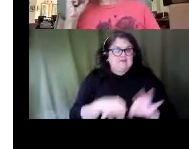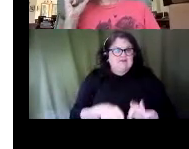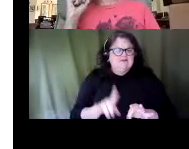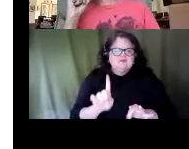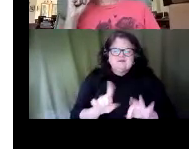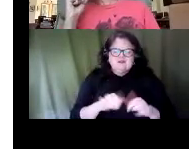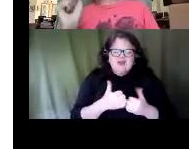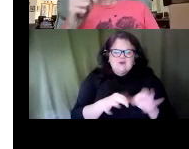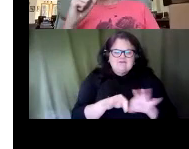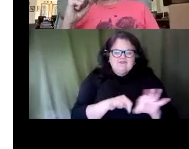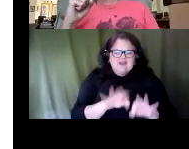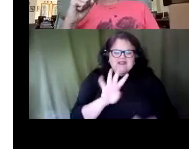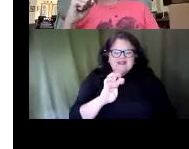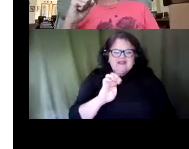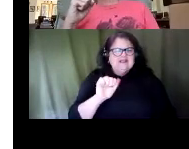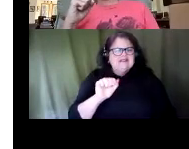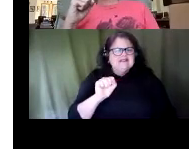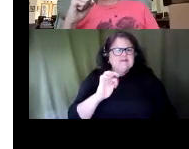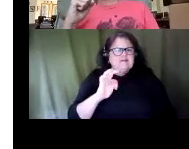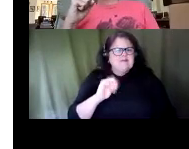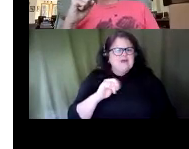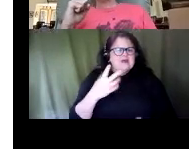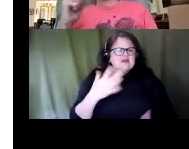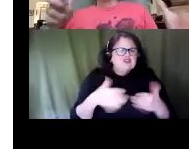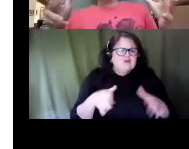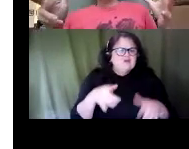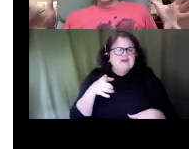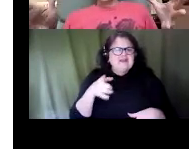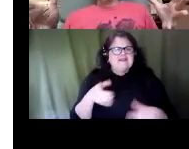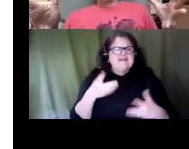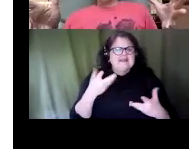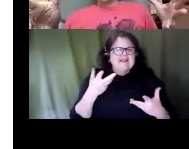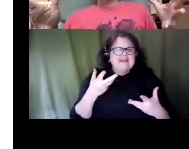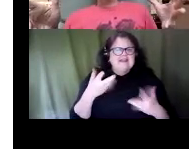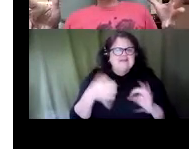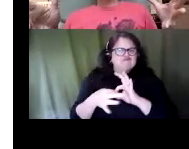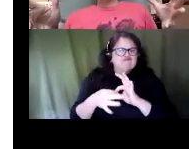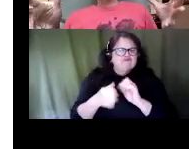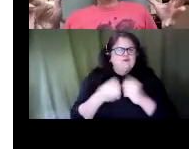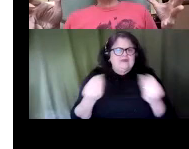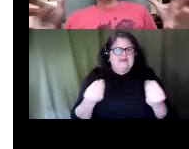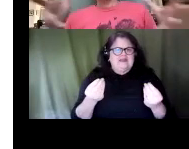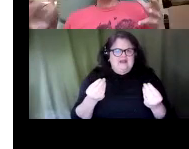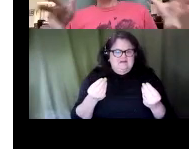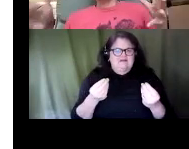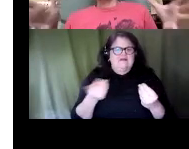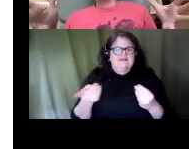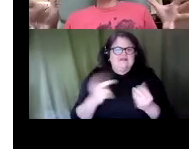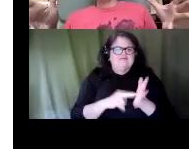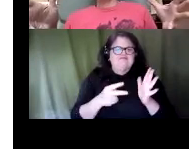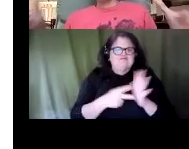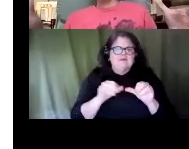to define an easement. One thing to know about easements is they generally run with the land. They're intended to be a